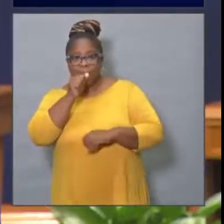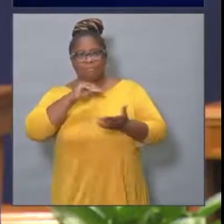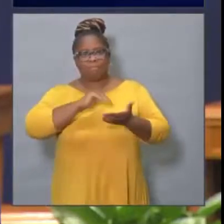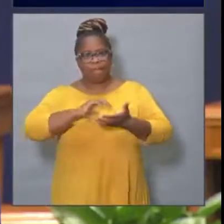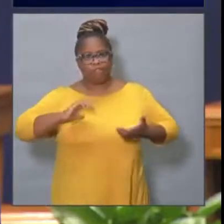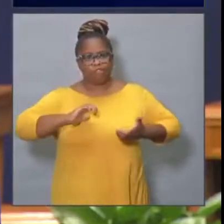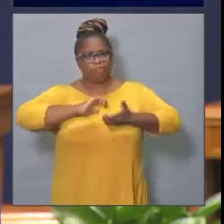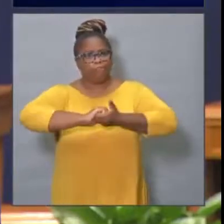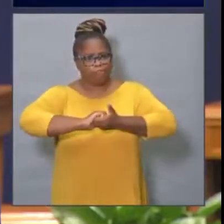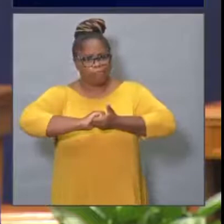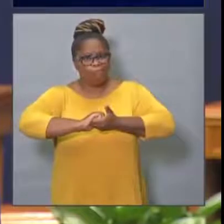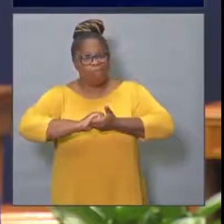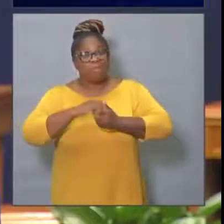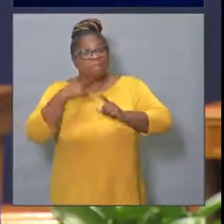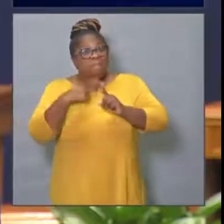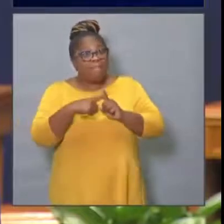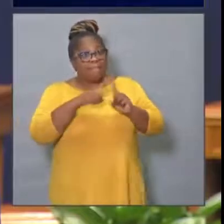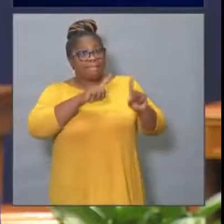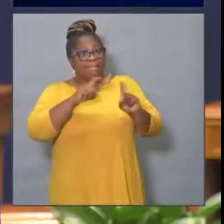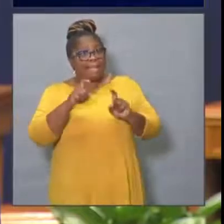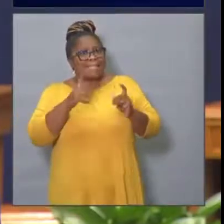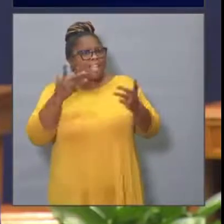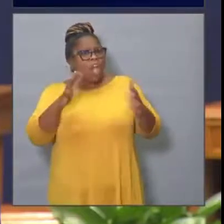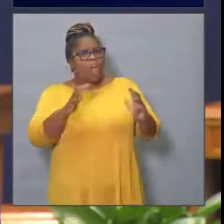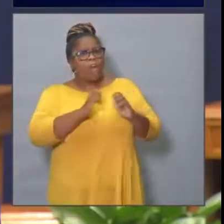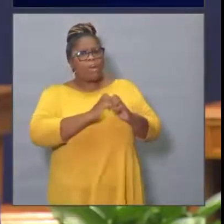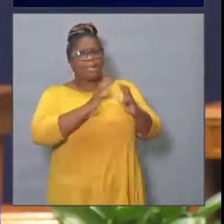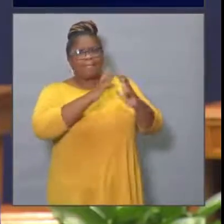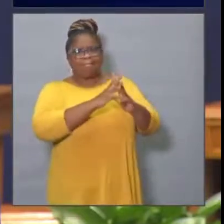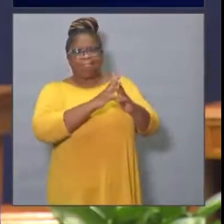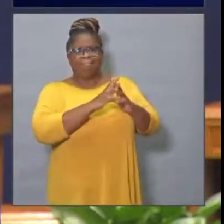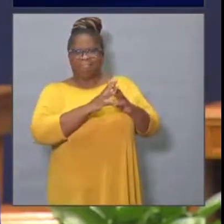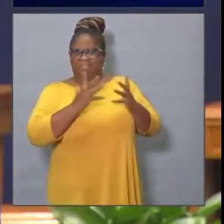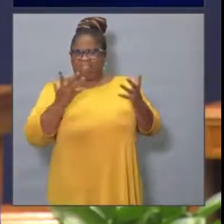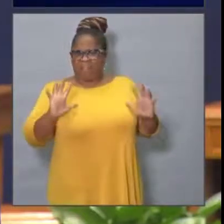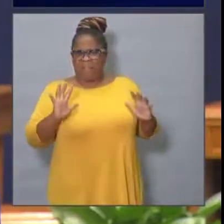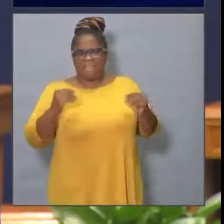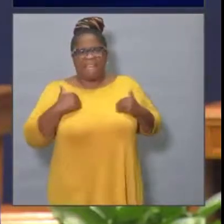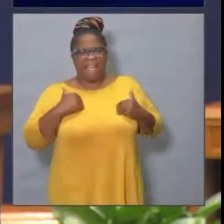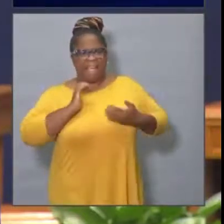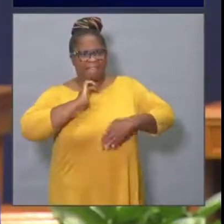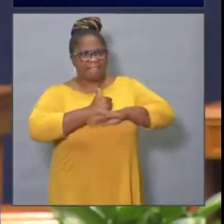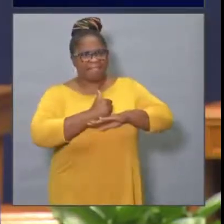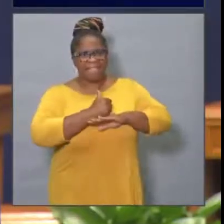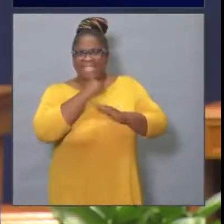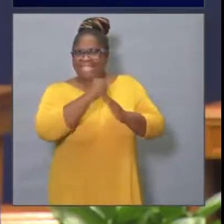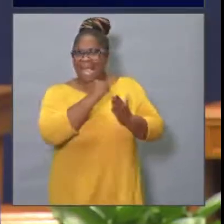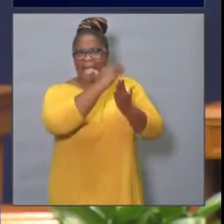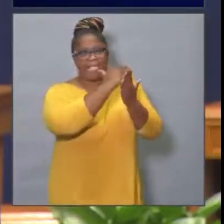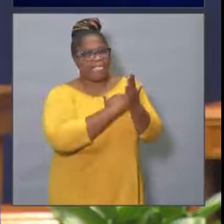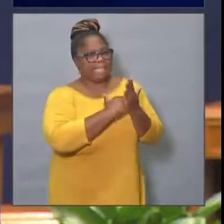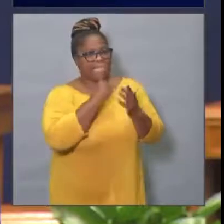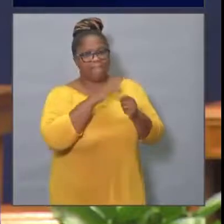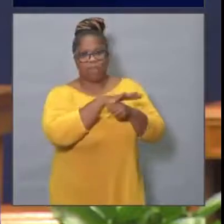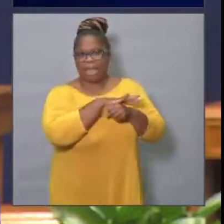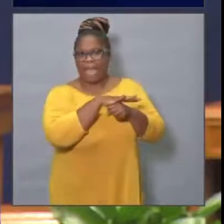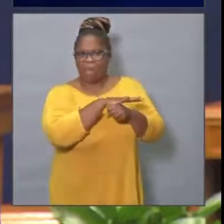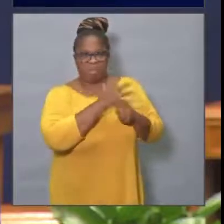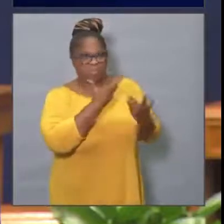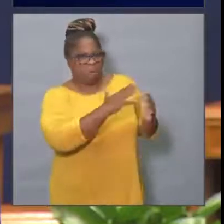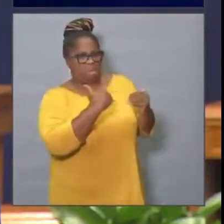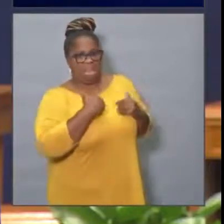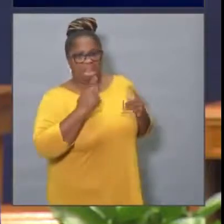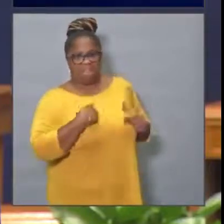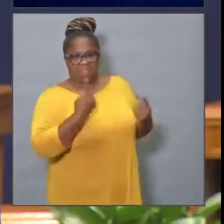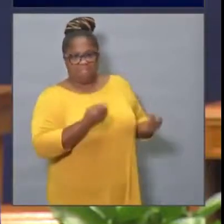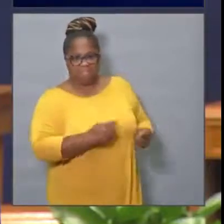addition to testing sites that were stood up within the established healthcare system and that are not listed on the county's website.